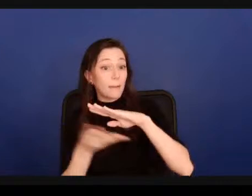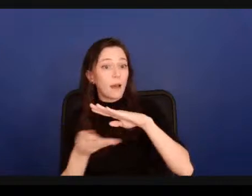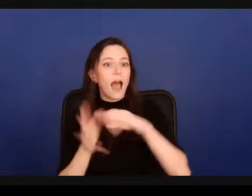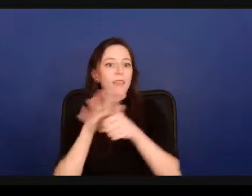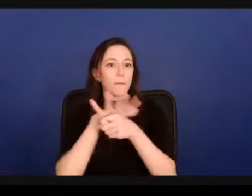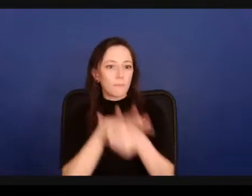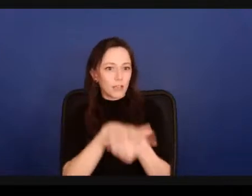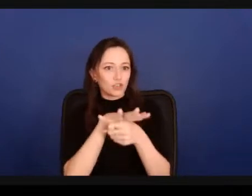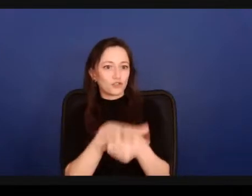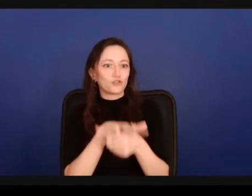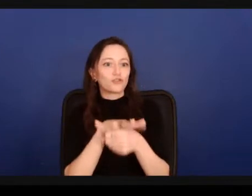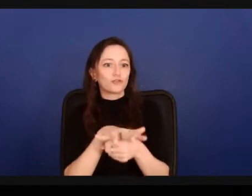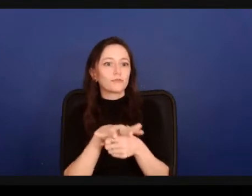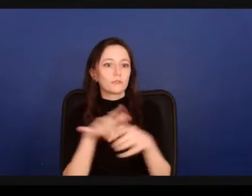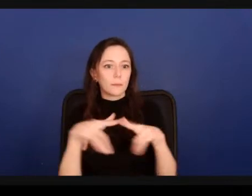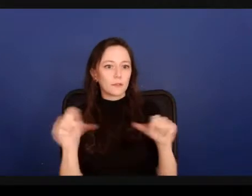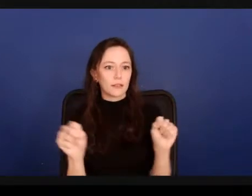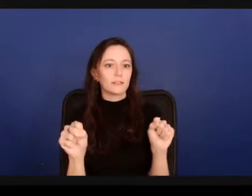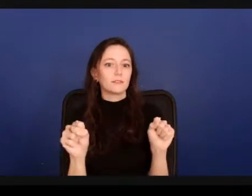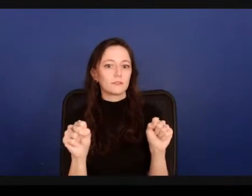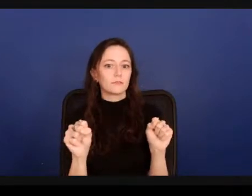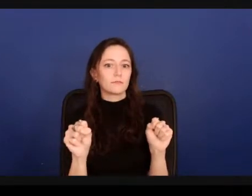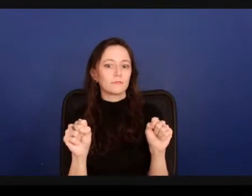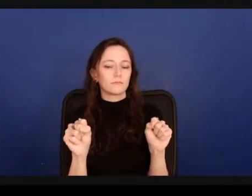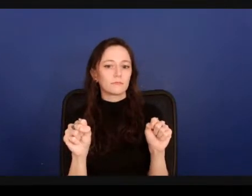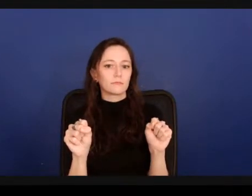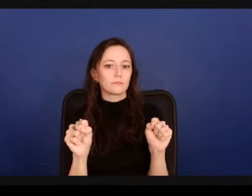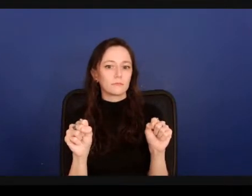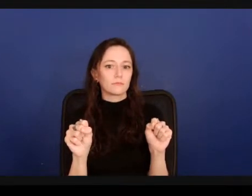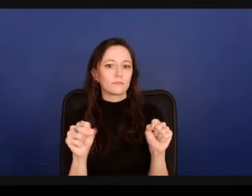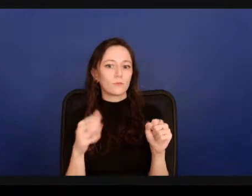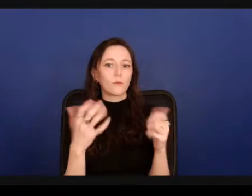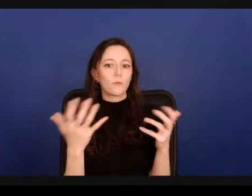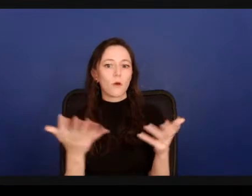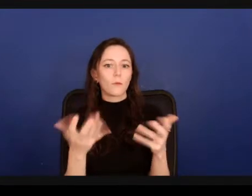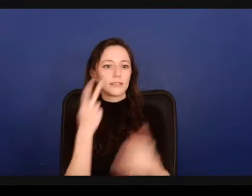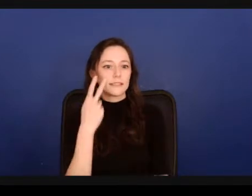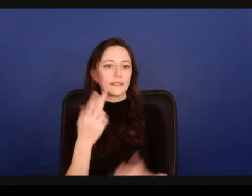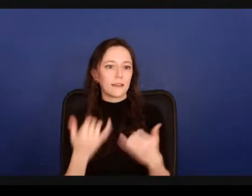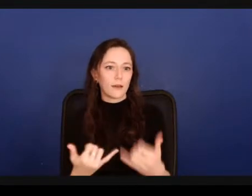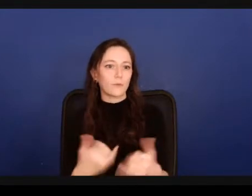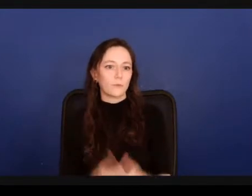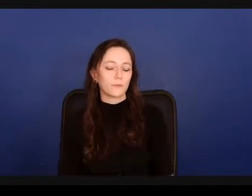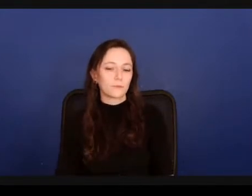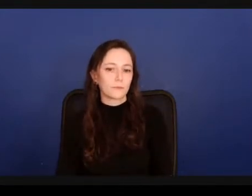that being the components to what we're seeing here today.